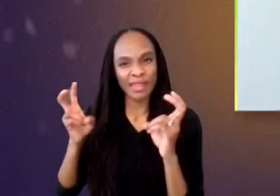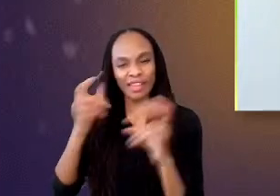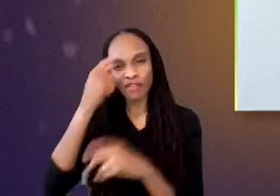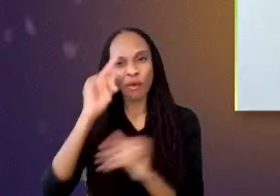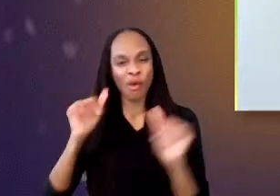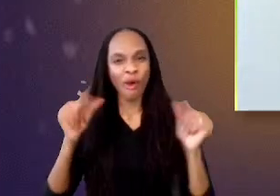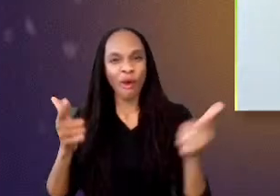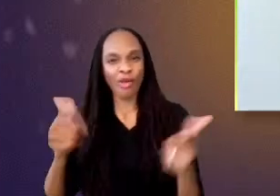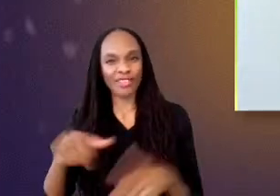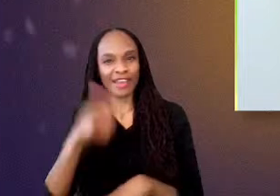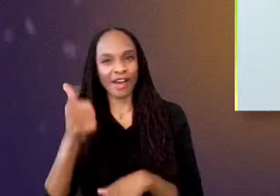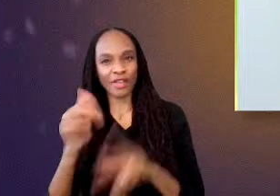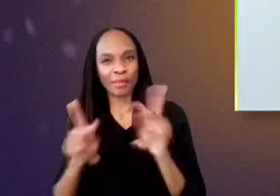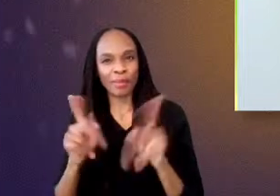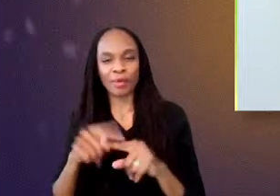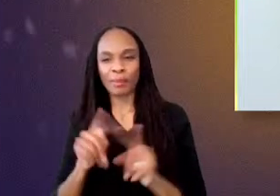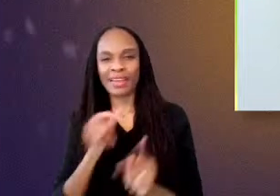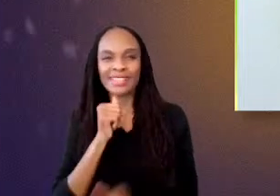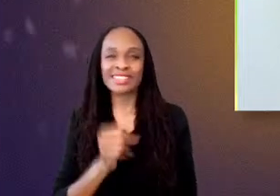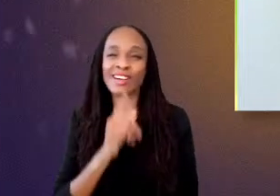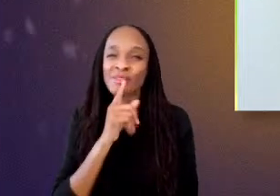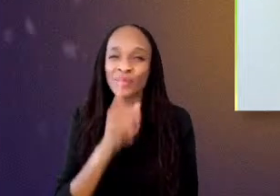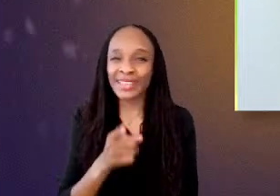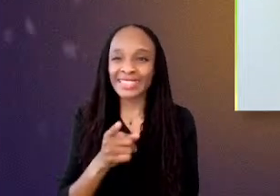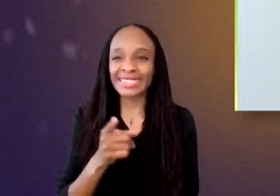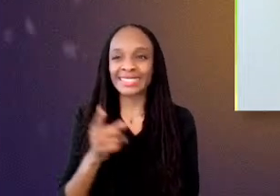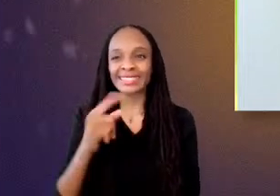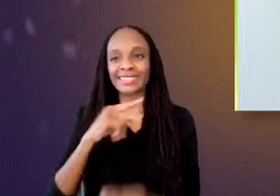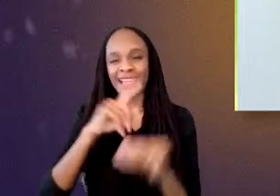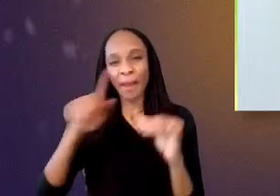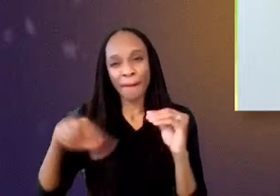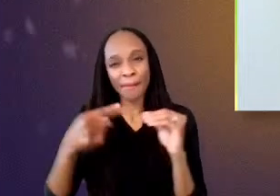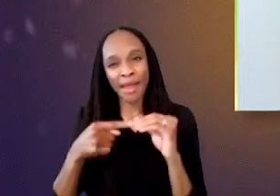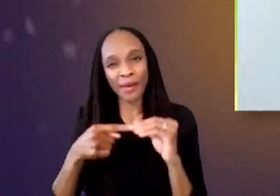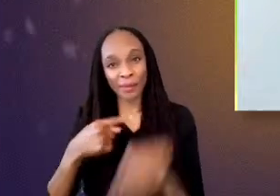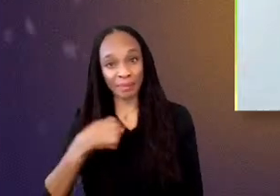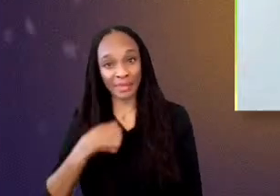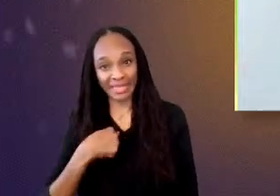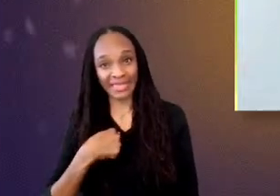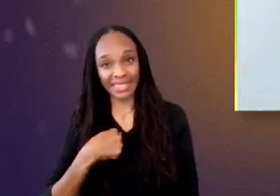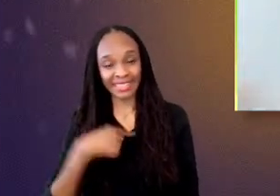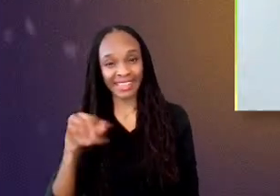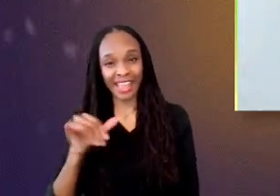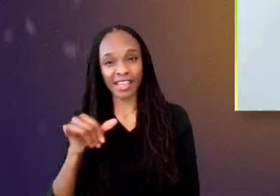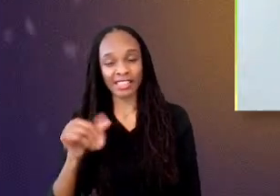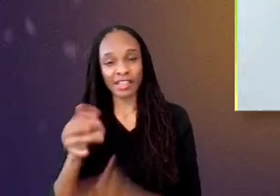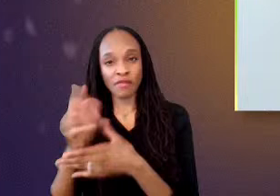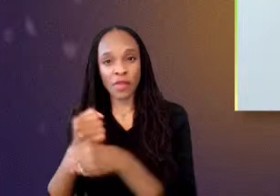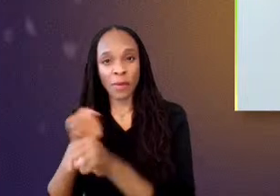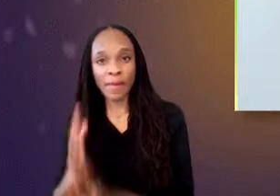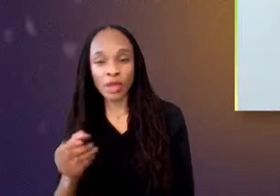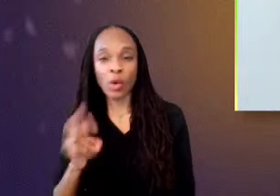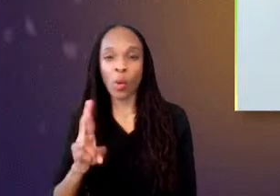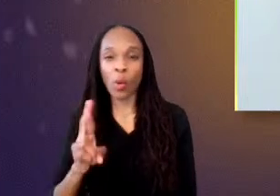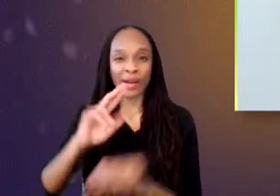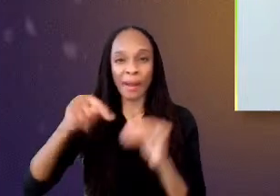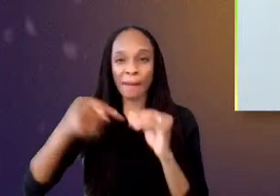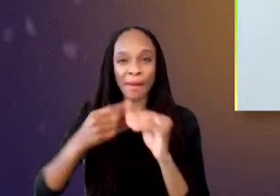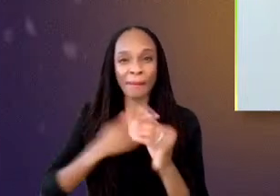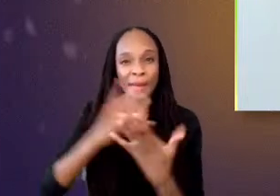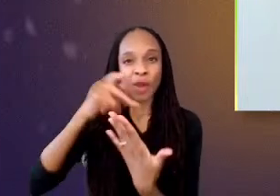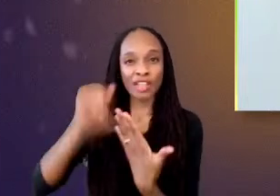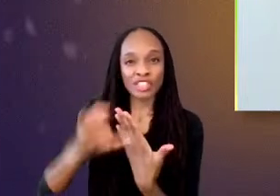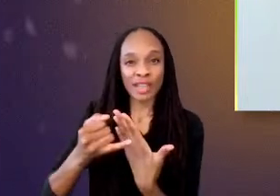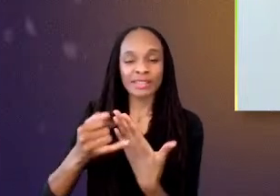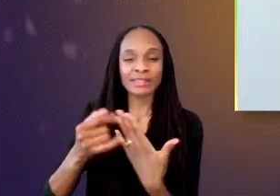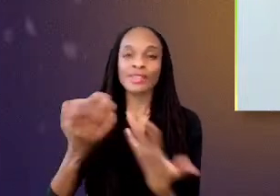these other people, but it's not really necessarily about me as a filmmaker or necessarily about my project. And